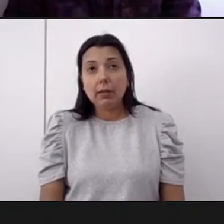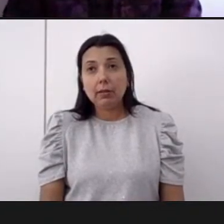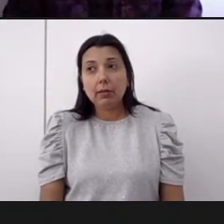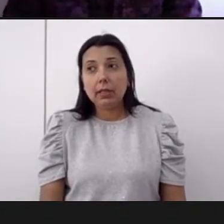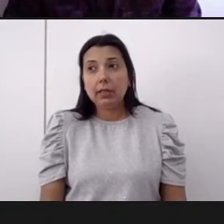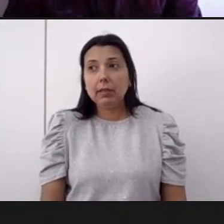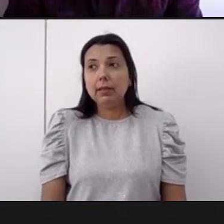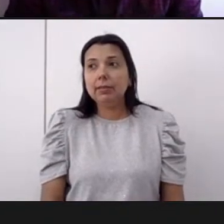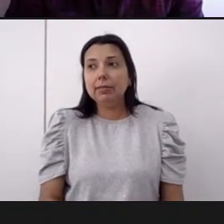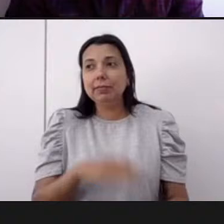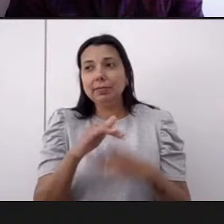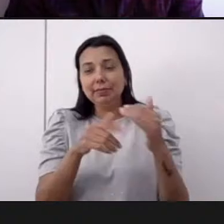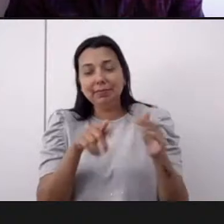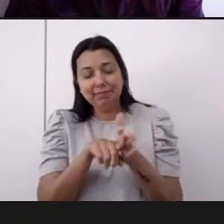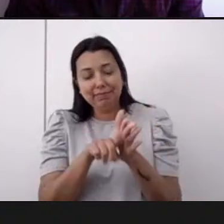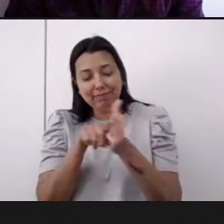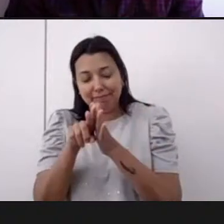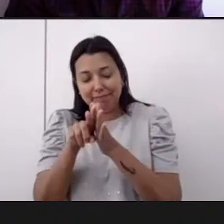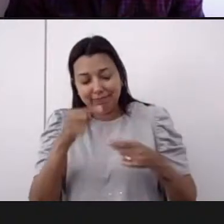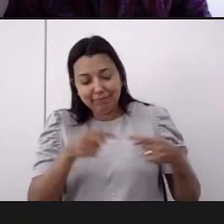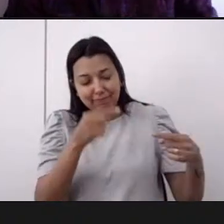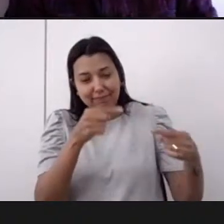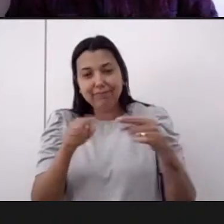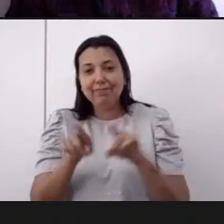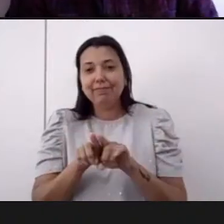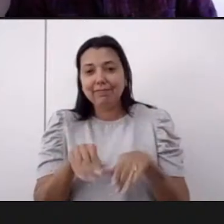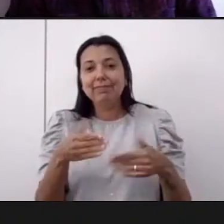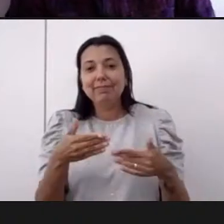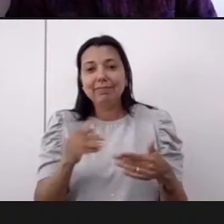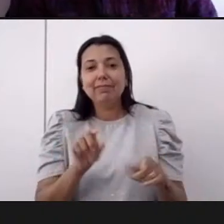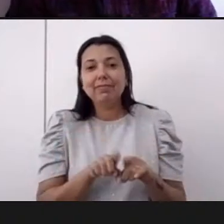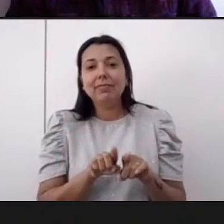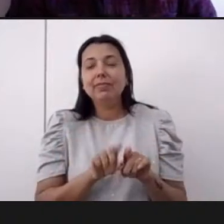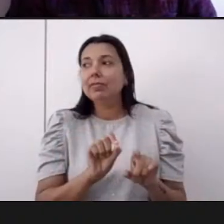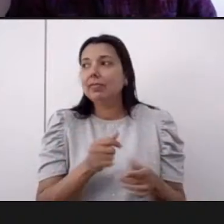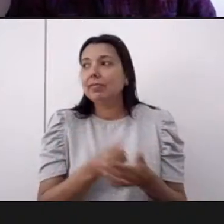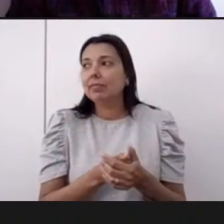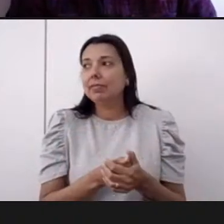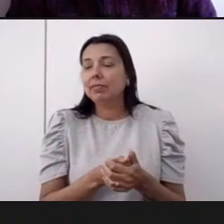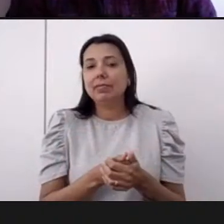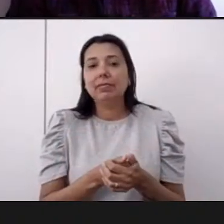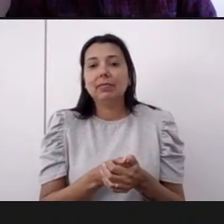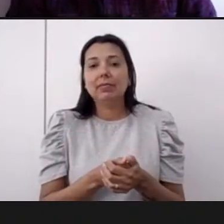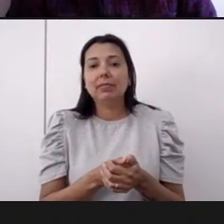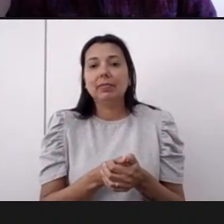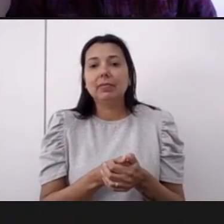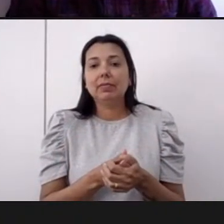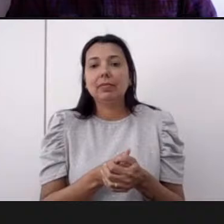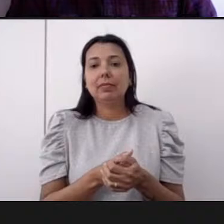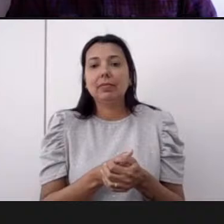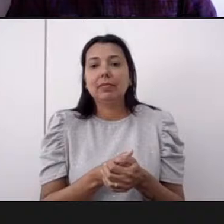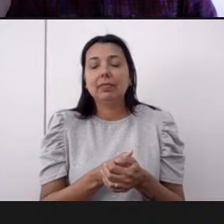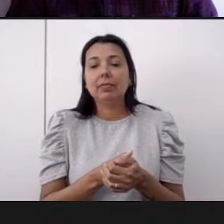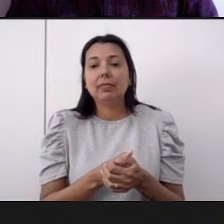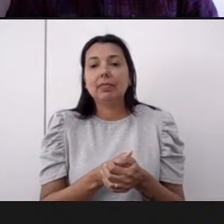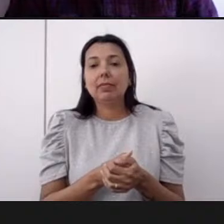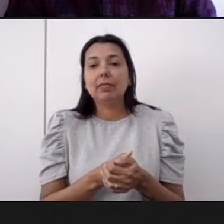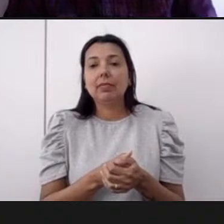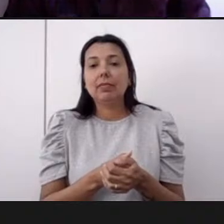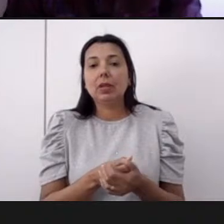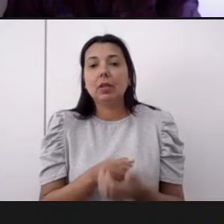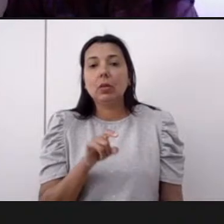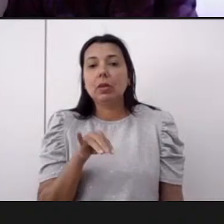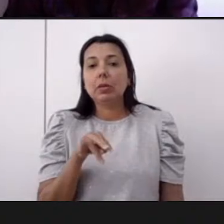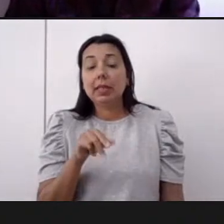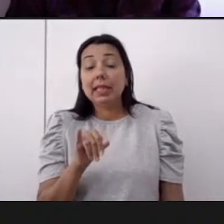And I think all